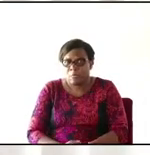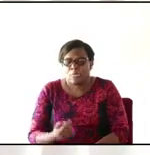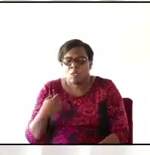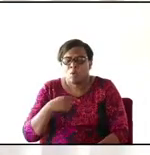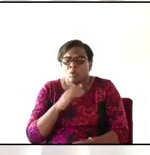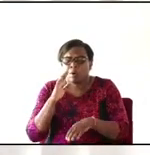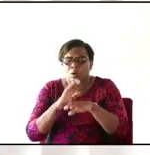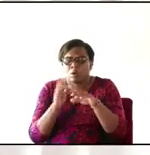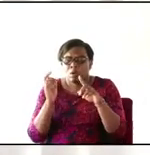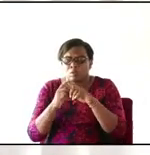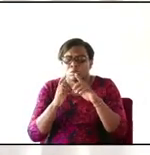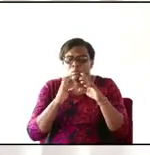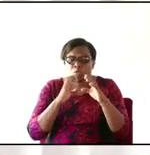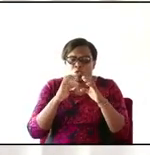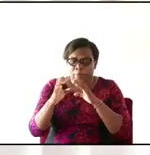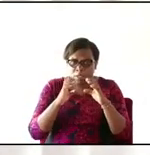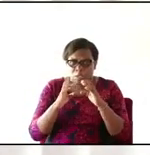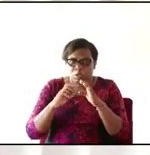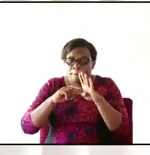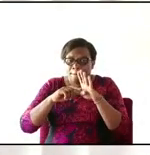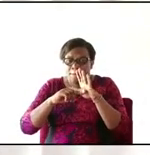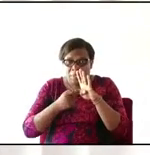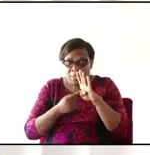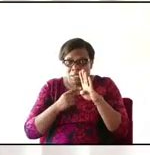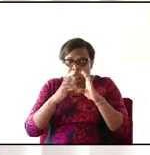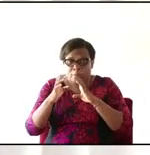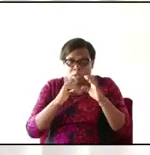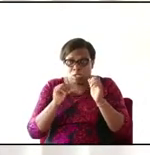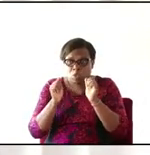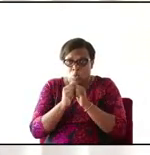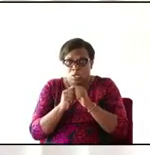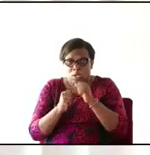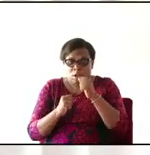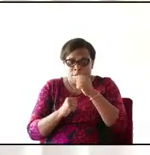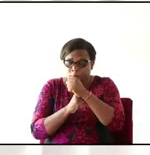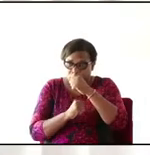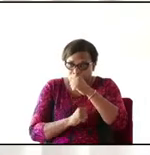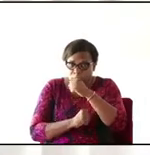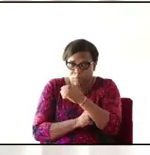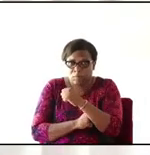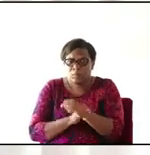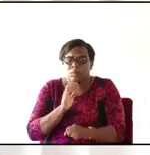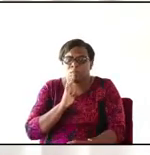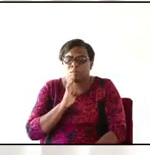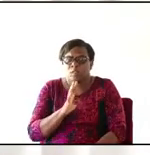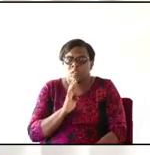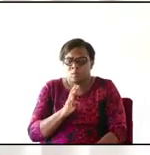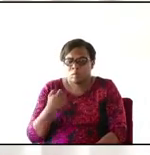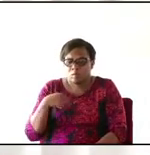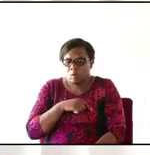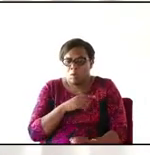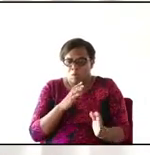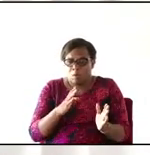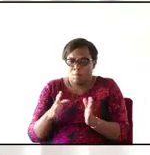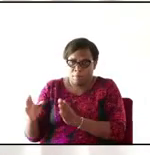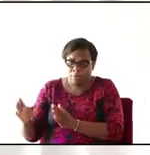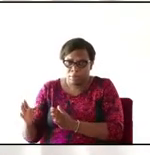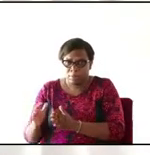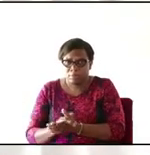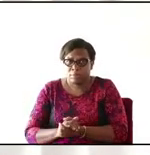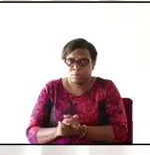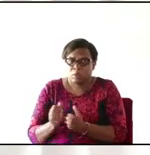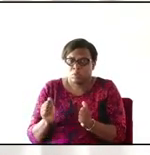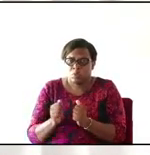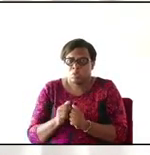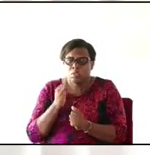our communication with the foundation, and that foundation speaks to our mandate and purpose, which